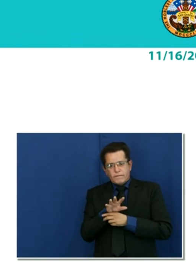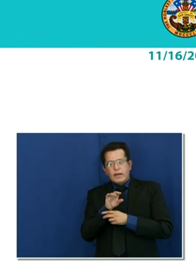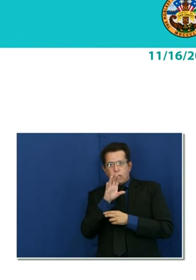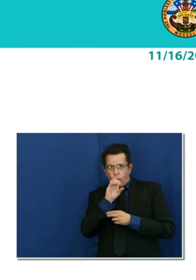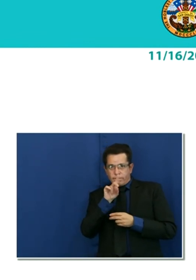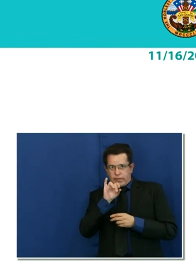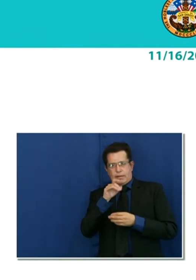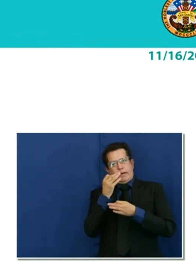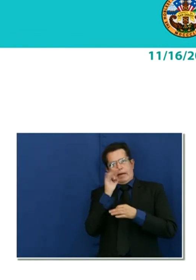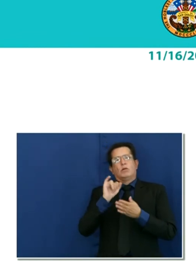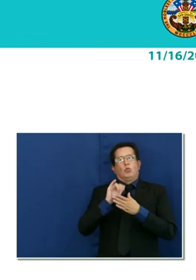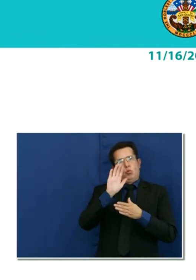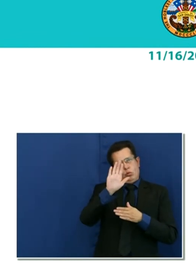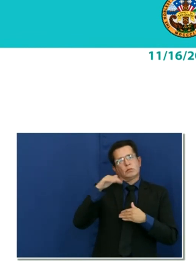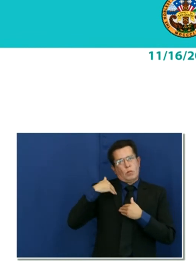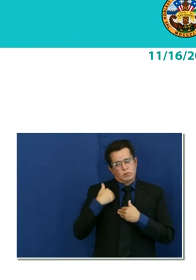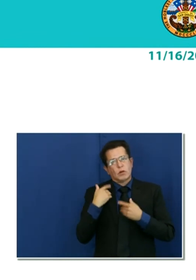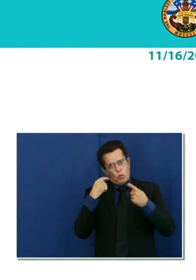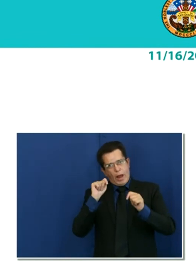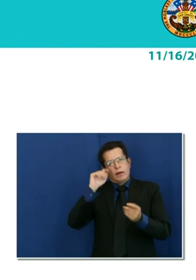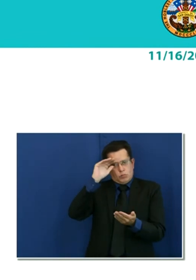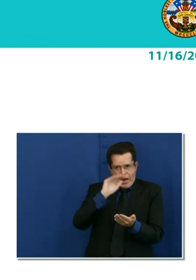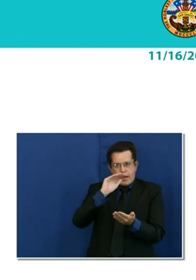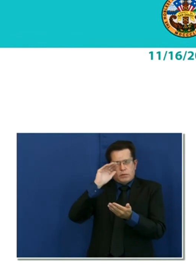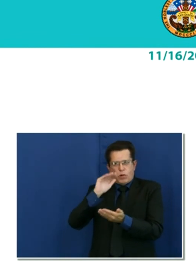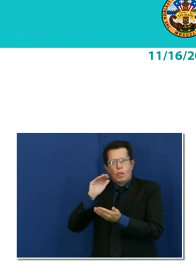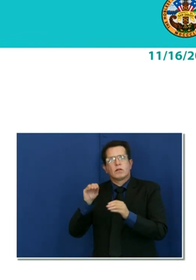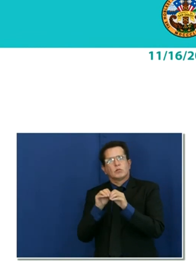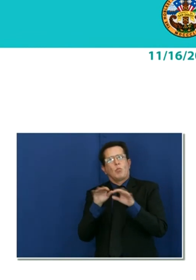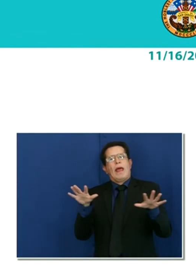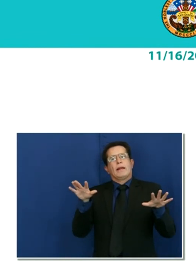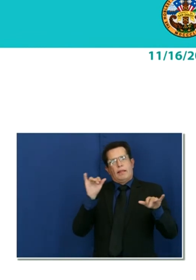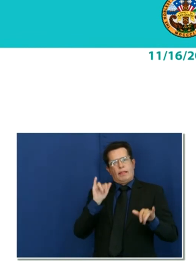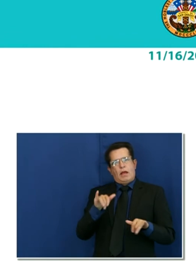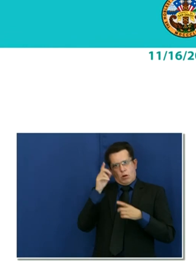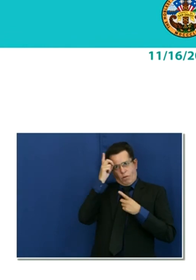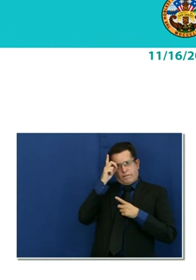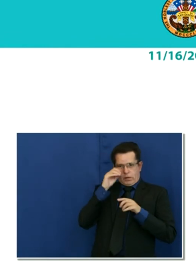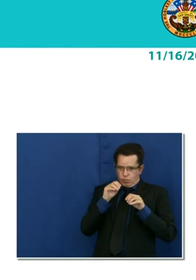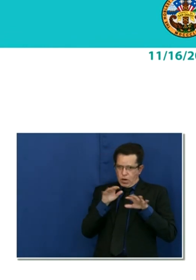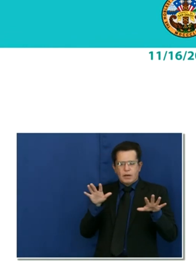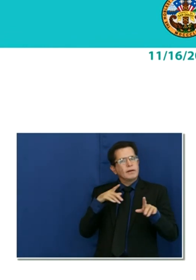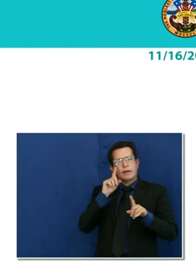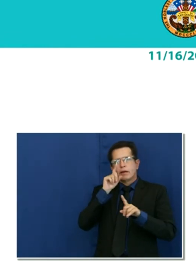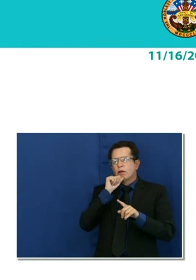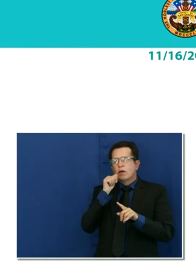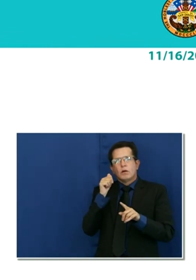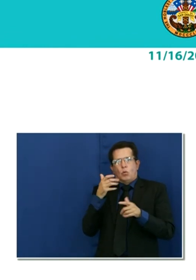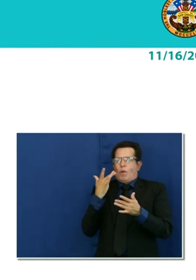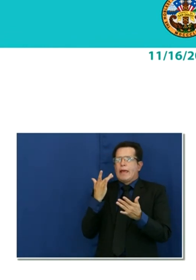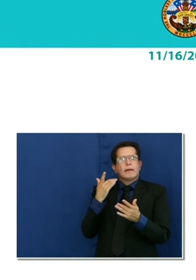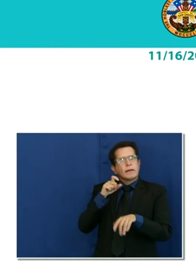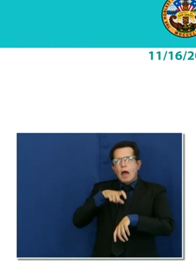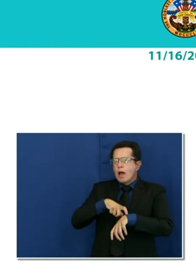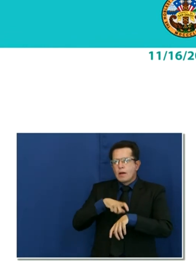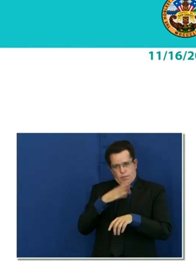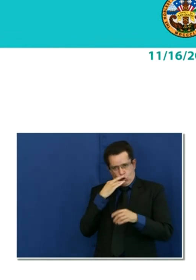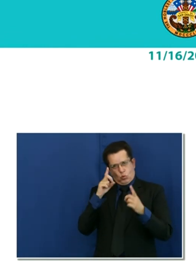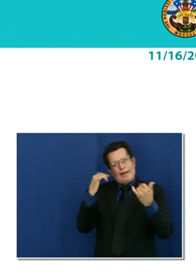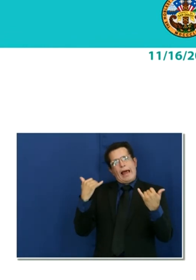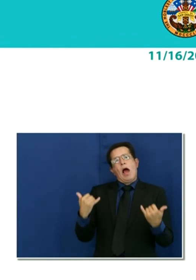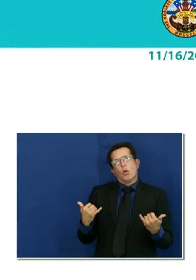do your part to ensure we slow the spread of COVID-19, and we cannot afford to waste another minute.